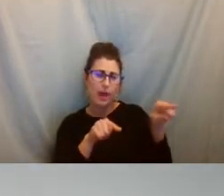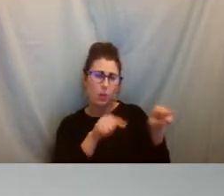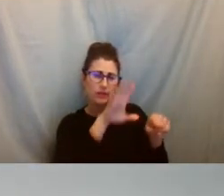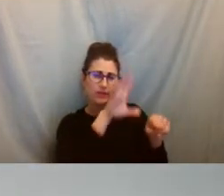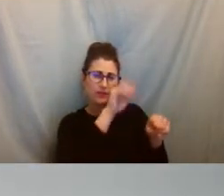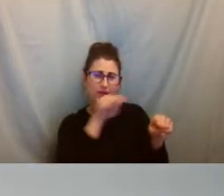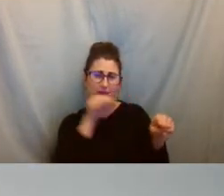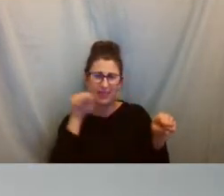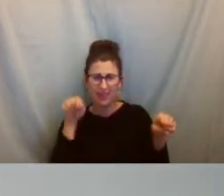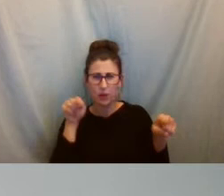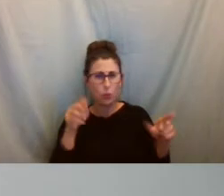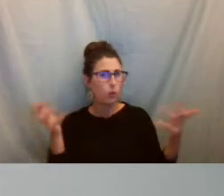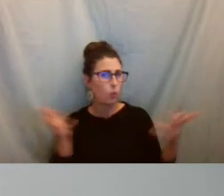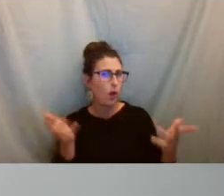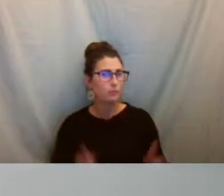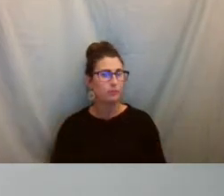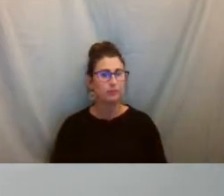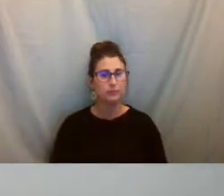one.